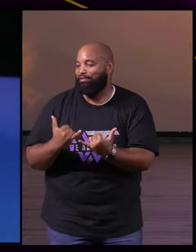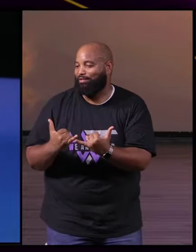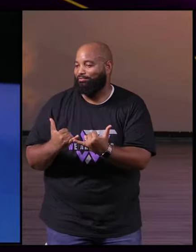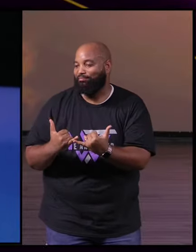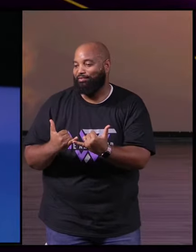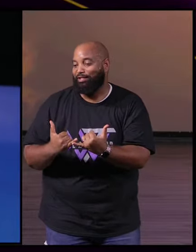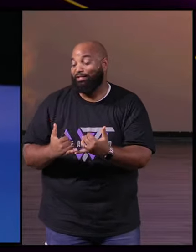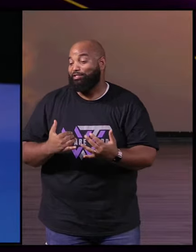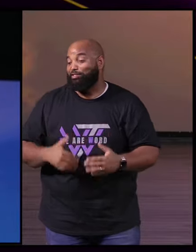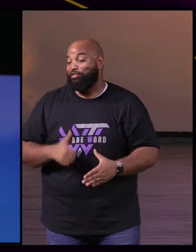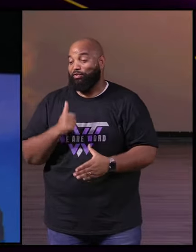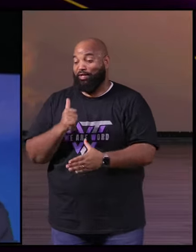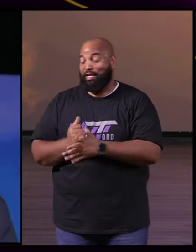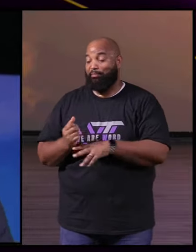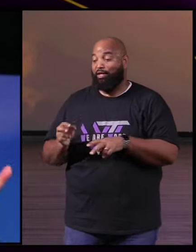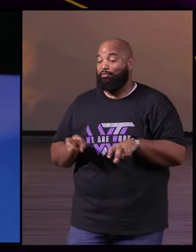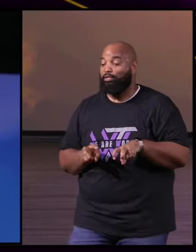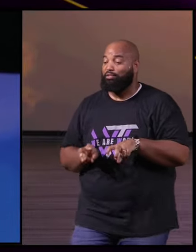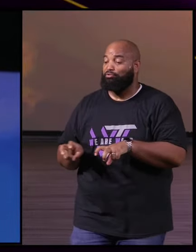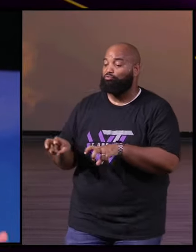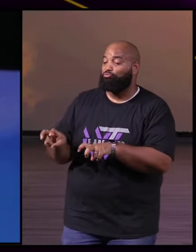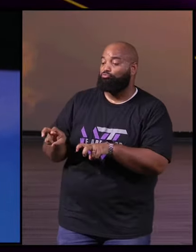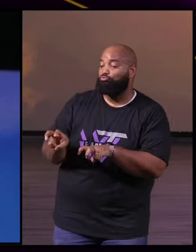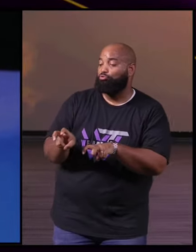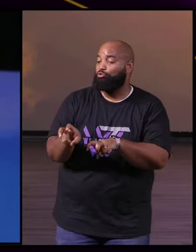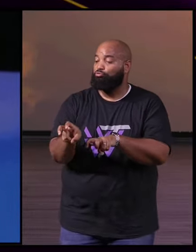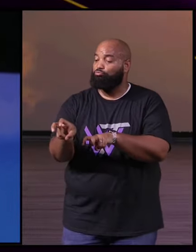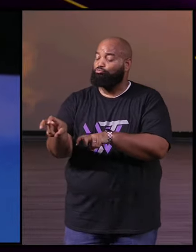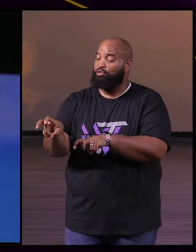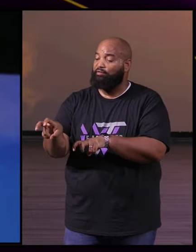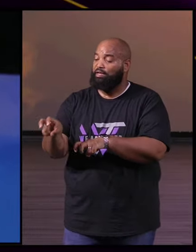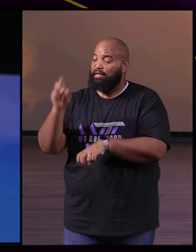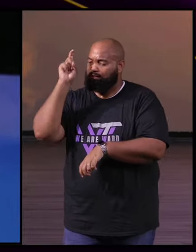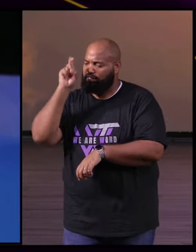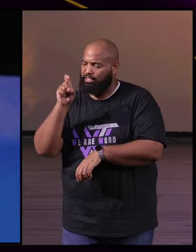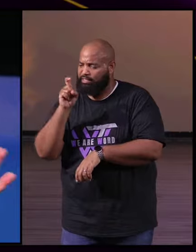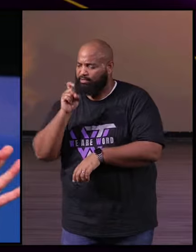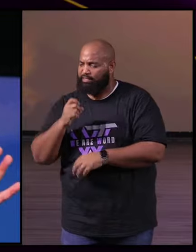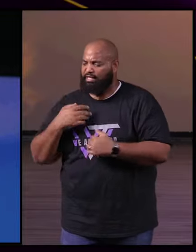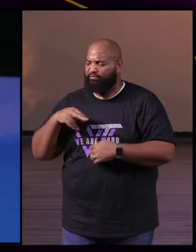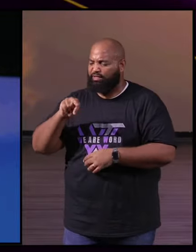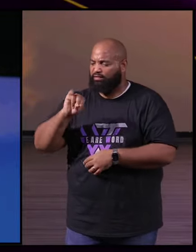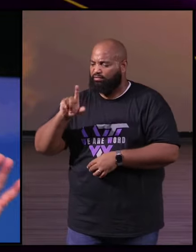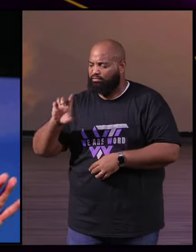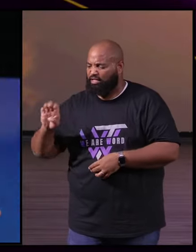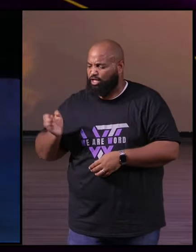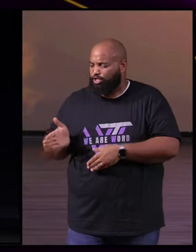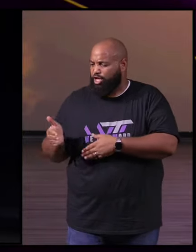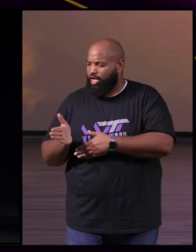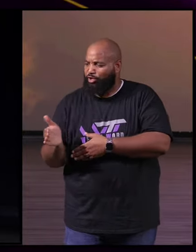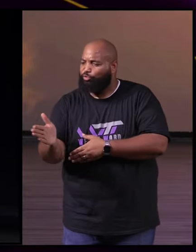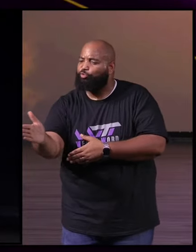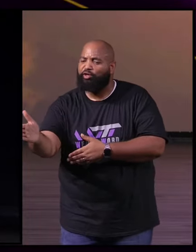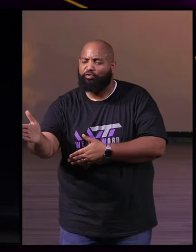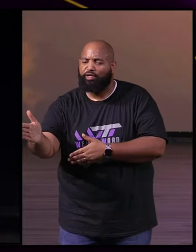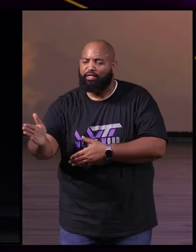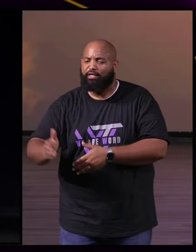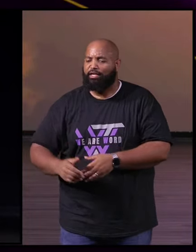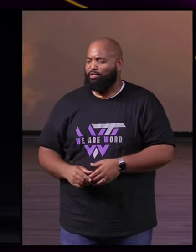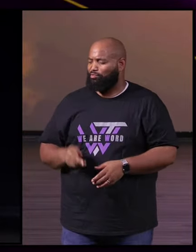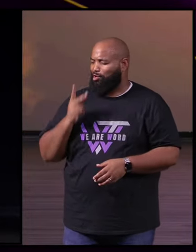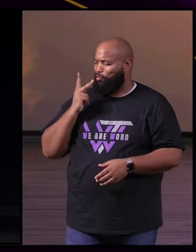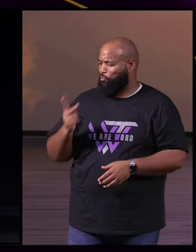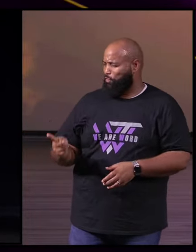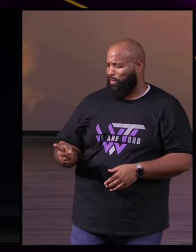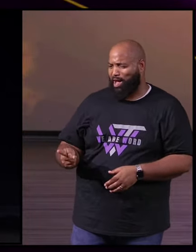Egypt, where the running waters of the Nile will keep things fertile. To Egypt by the Nile, where there's a guarantee that there'll never